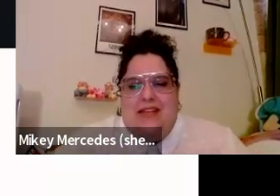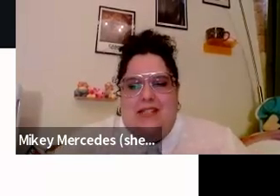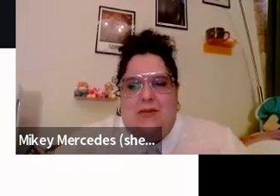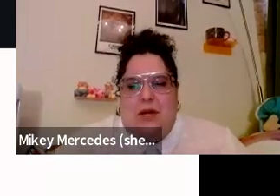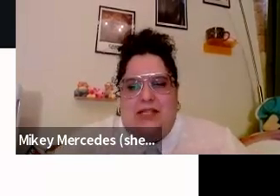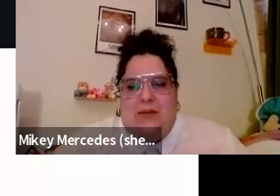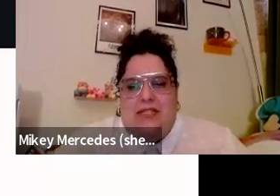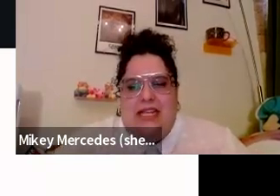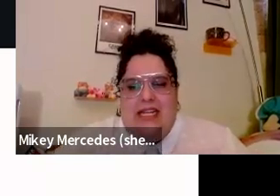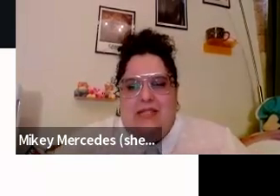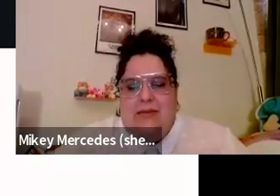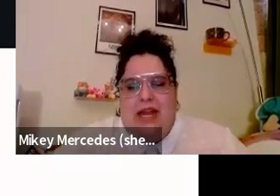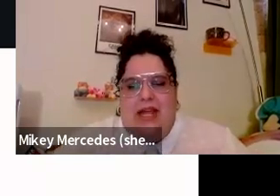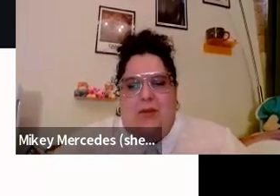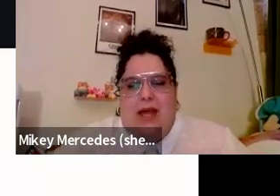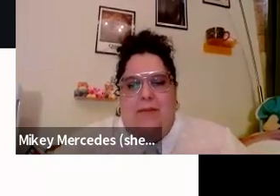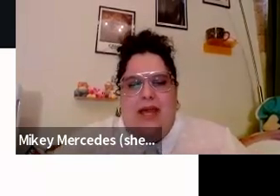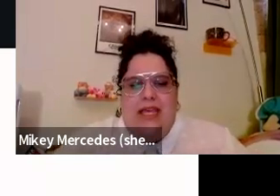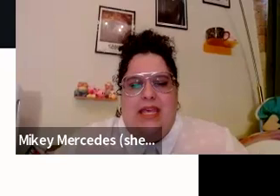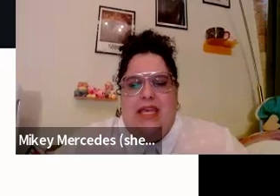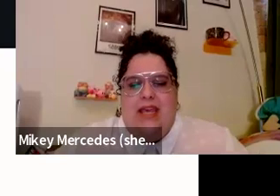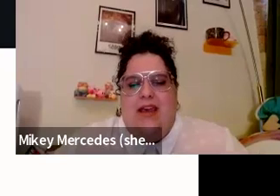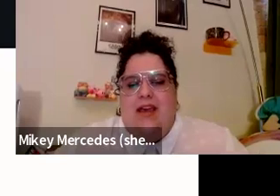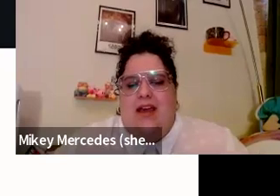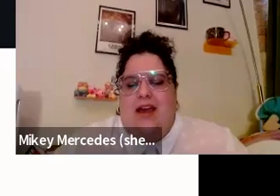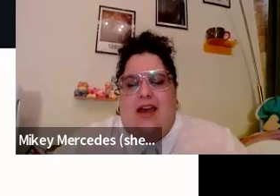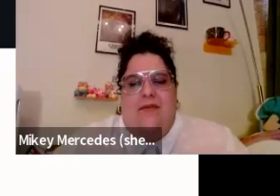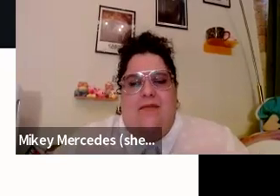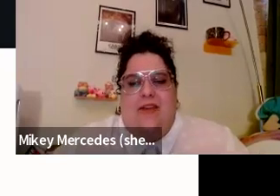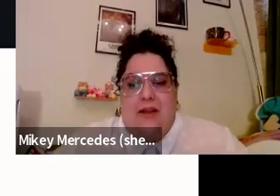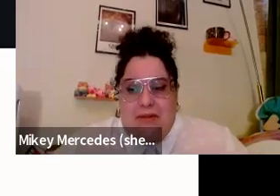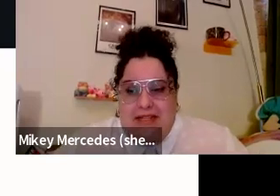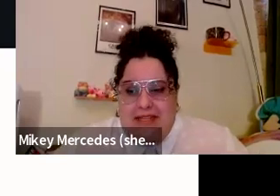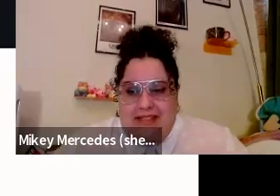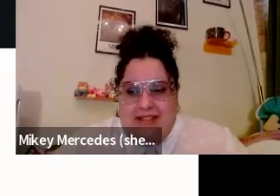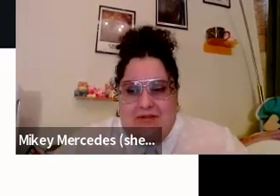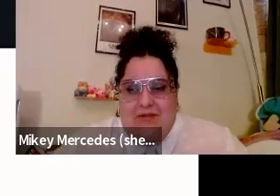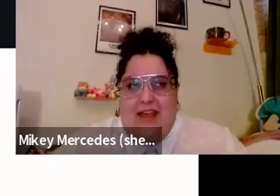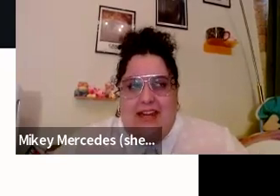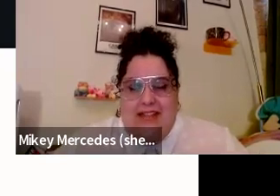it away. Perfect. Let me just screen share real quick.